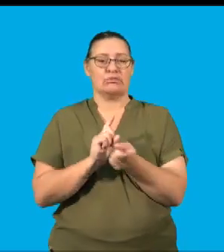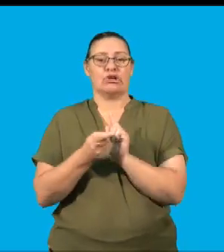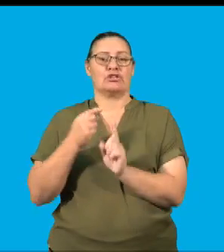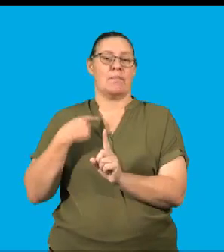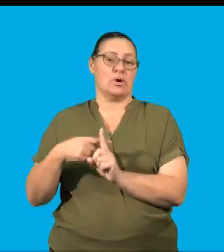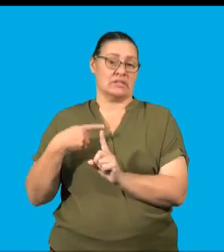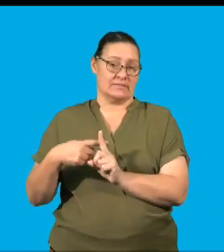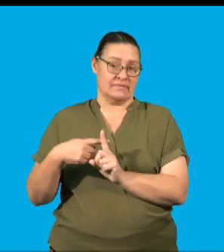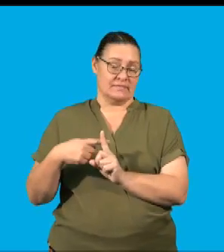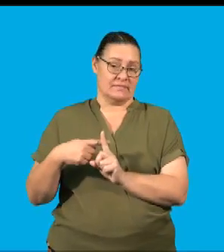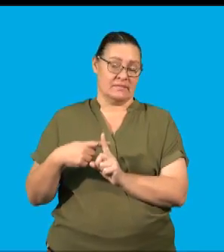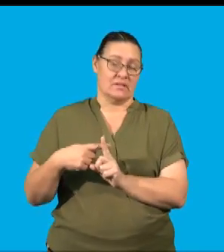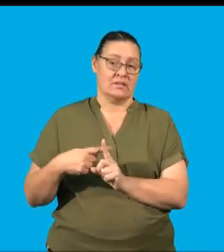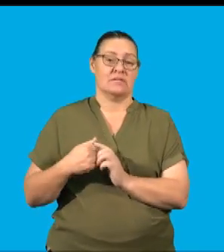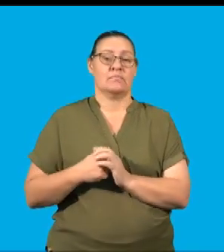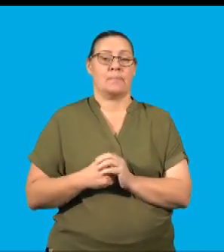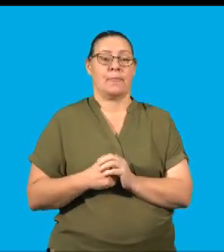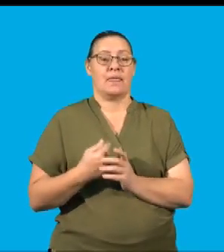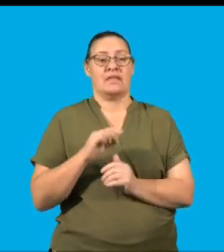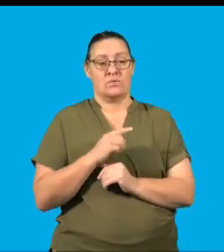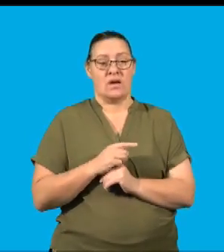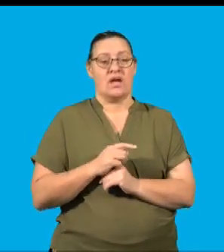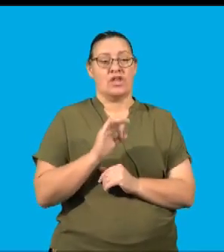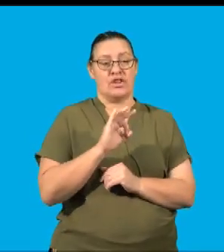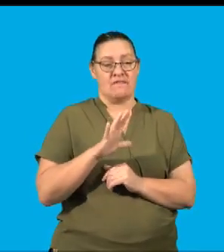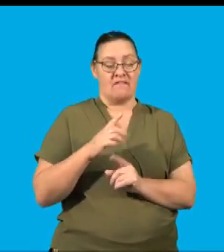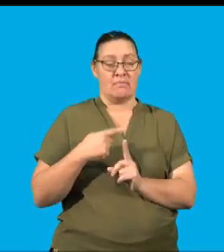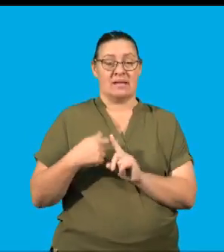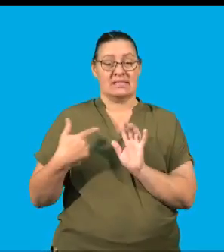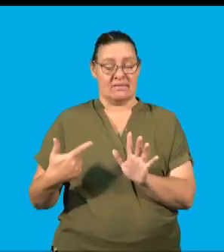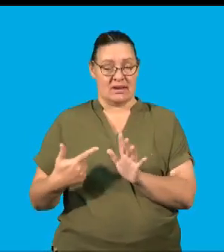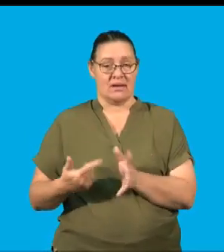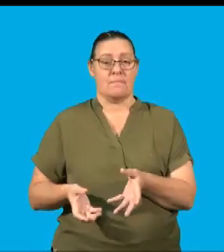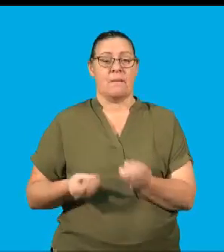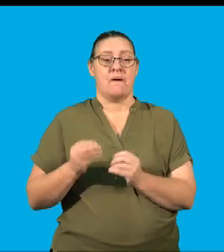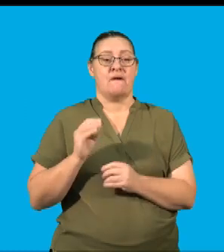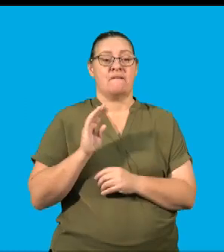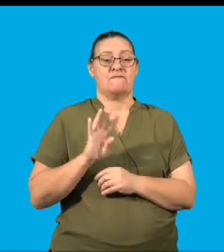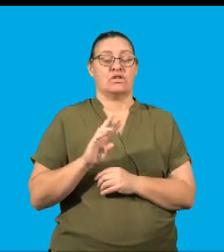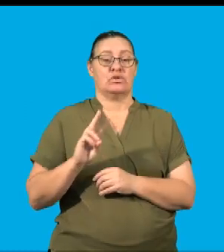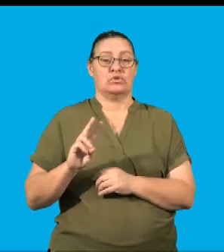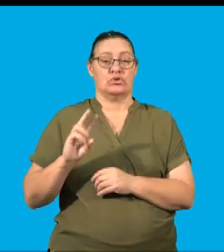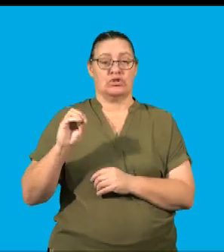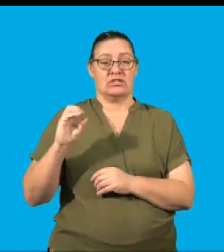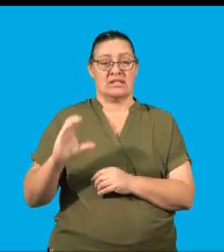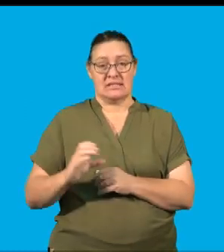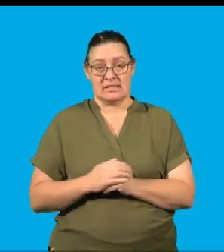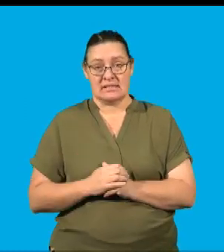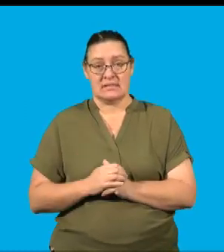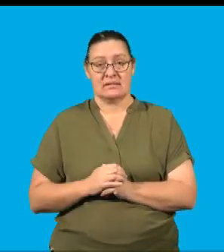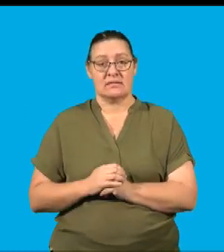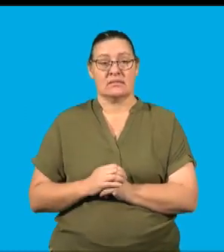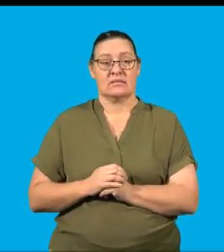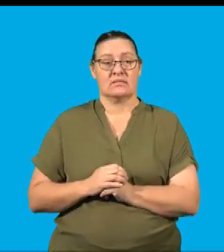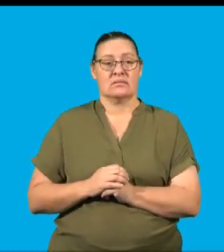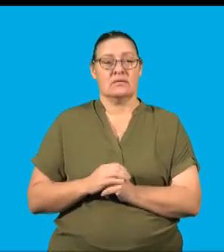become a positive. Therefore, 35 plus 7 will give us 32 degrees Celsius. This